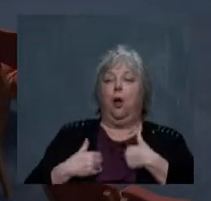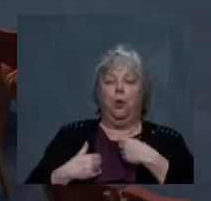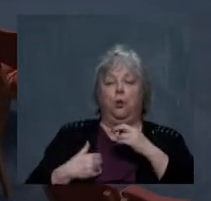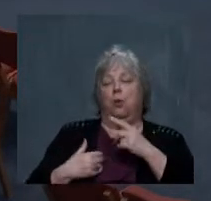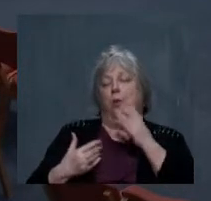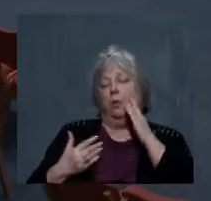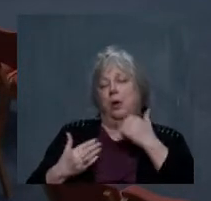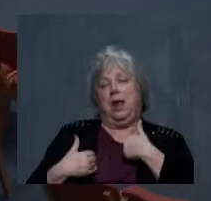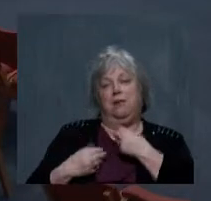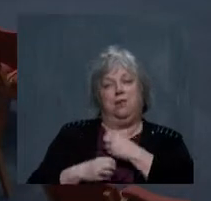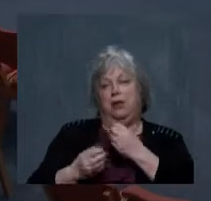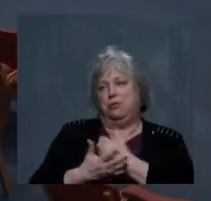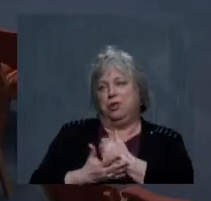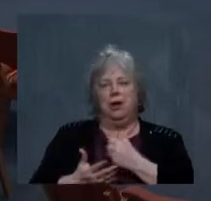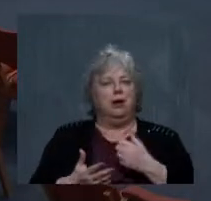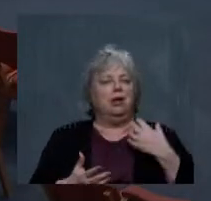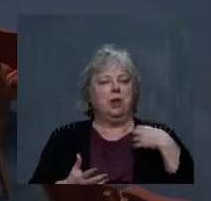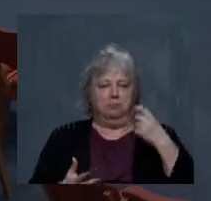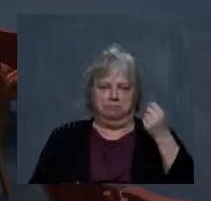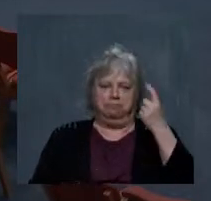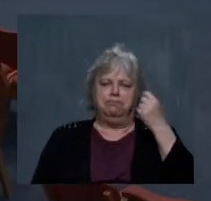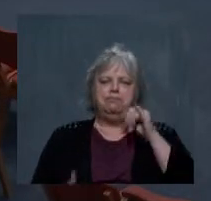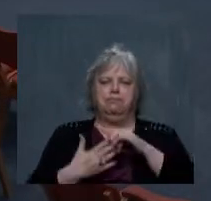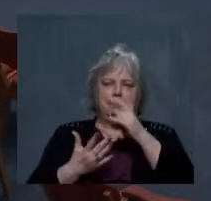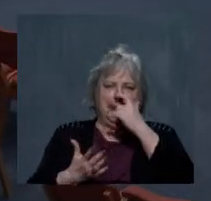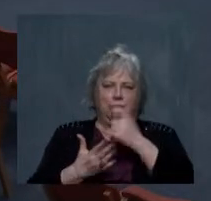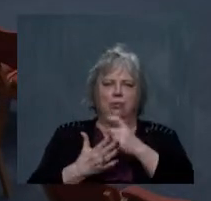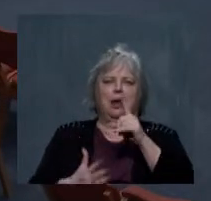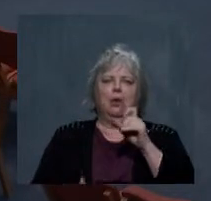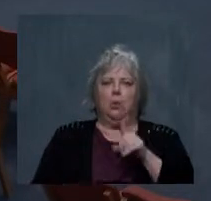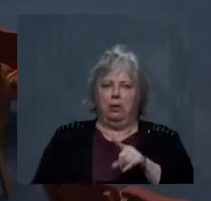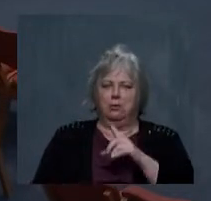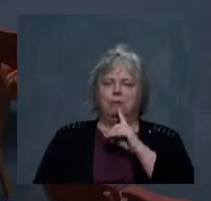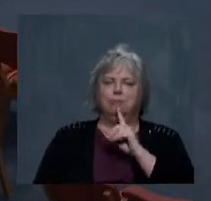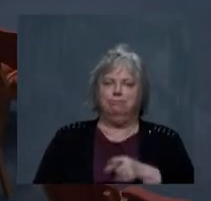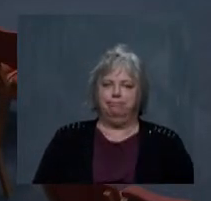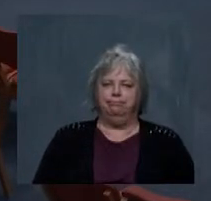That might have been why they did it. I understand. That's an interesting question. Appreciate it. So noted.